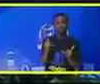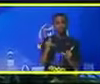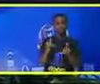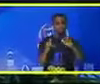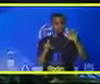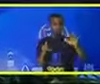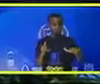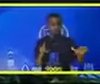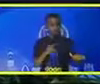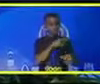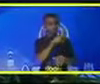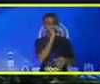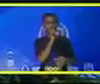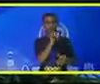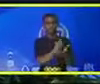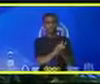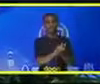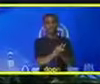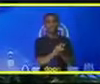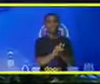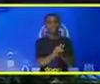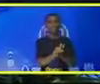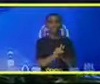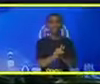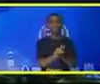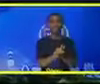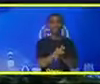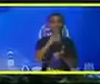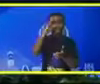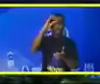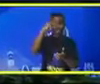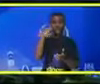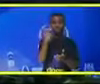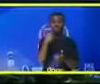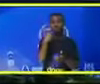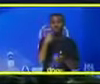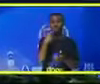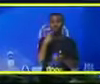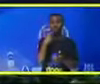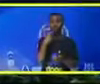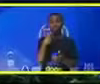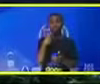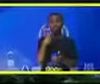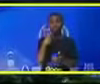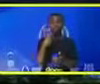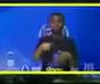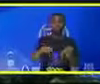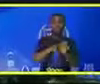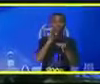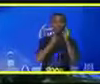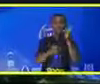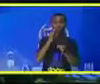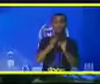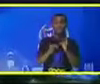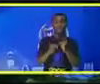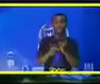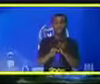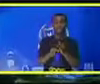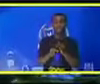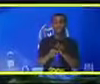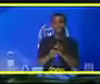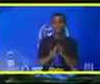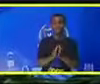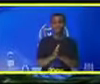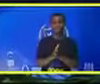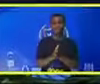Elijah. Number two was the man upon whom the king leaned. He said, no, even if God will open the windows of heaven, might this thing be?